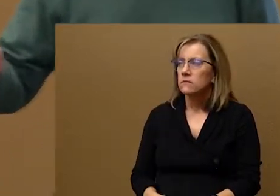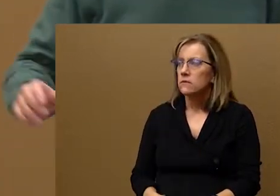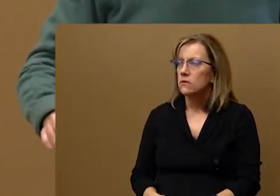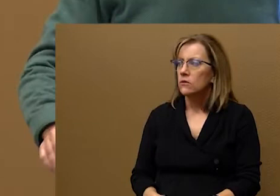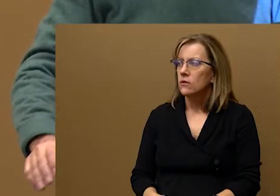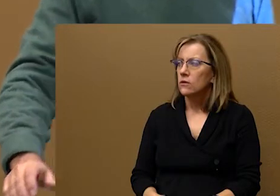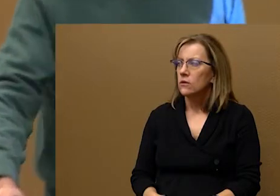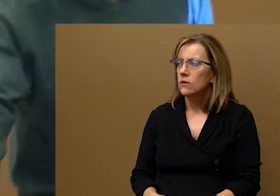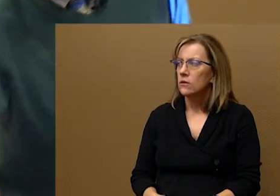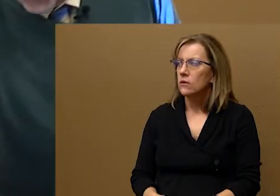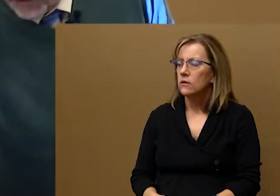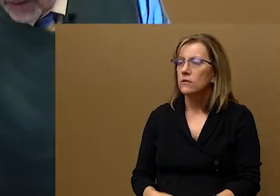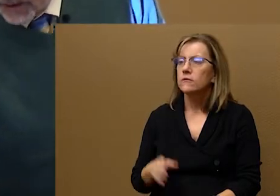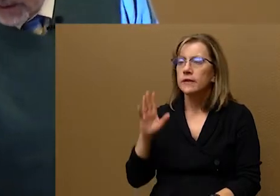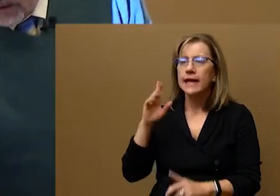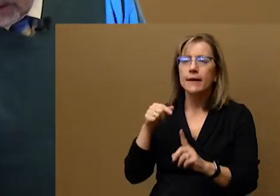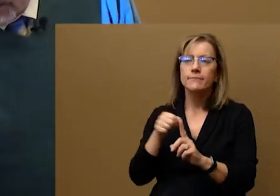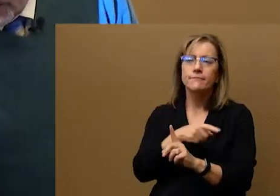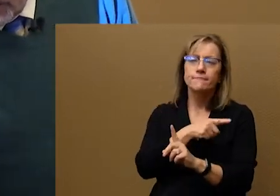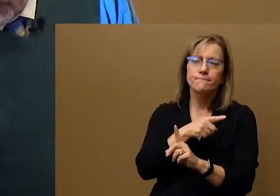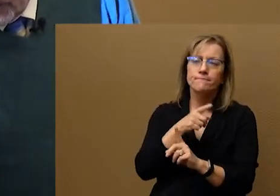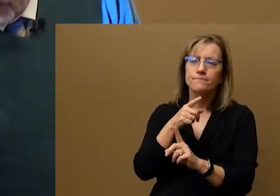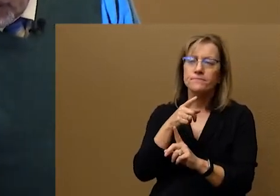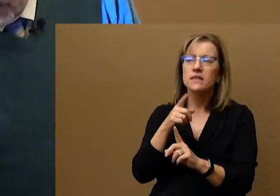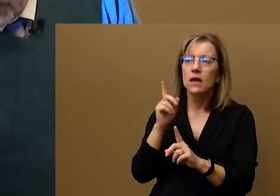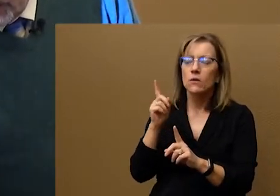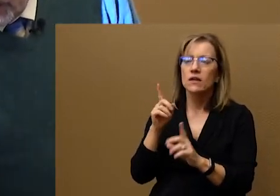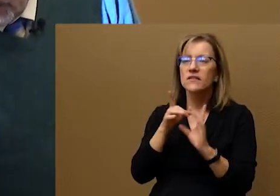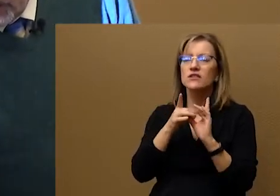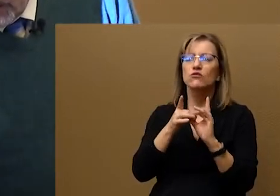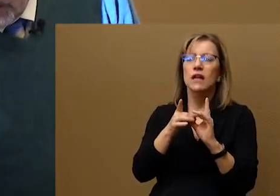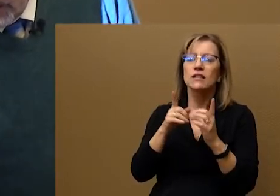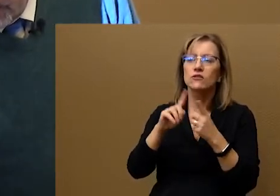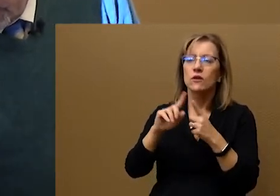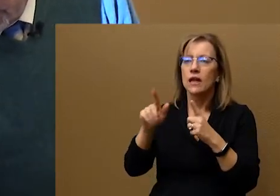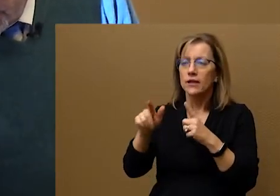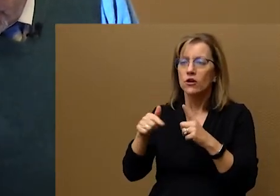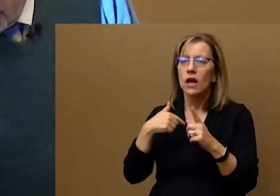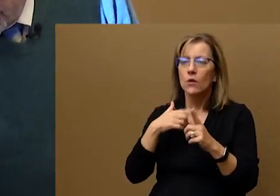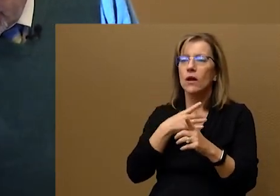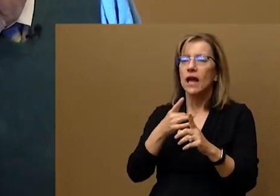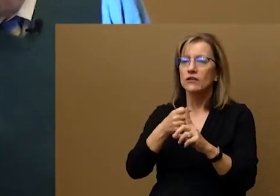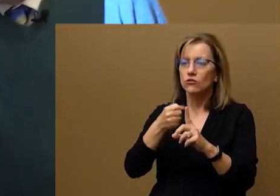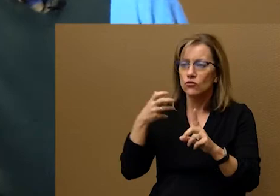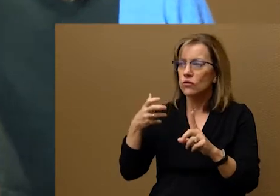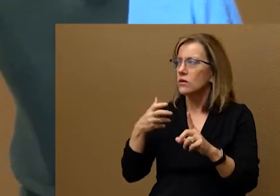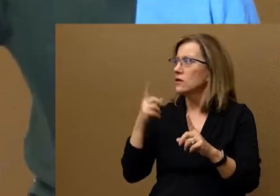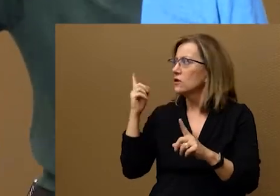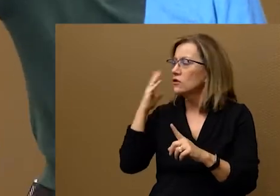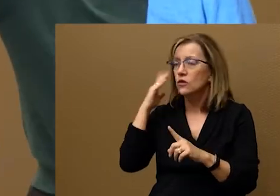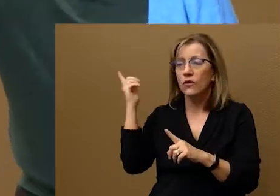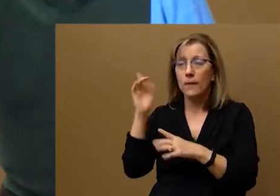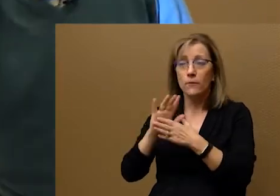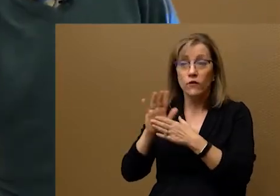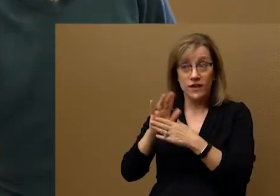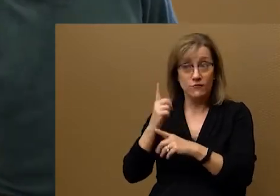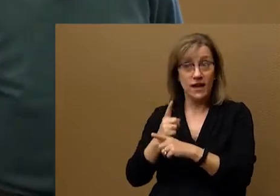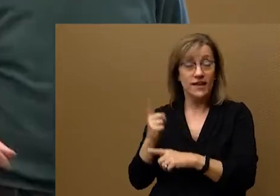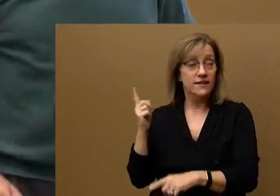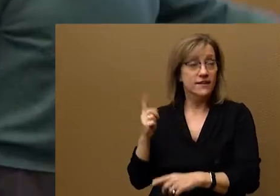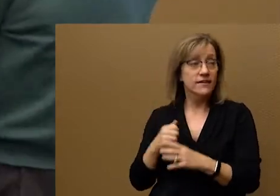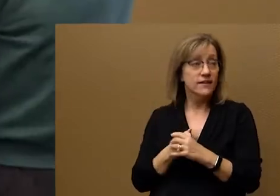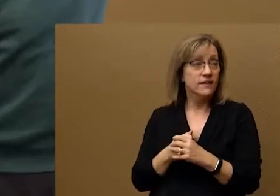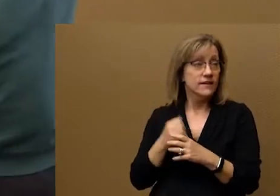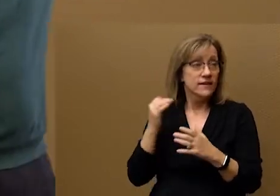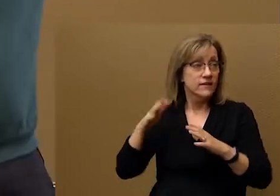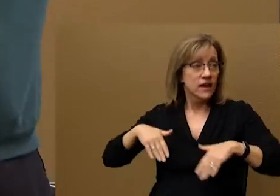Let me just comment a bit on, this is taking me, because this was relevant to later on, let me just elaborate. So hold on one second.